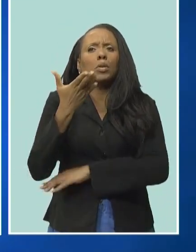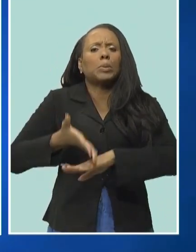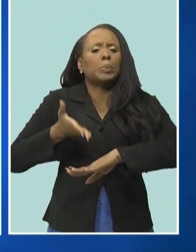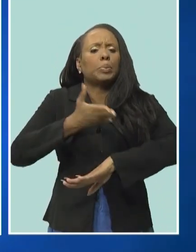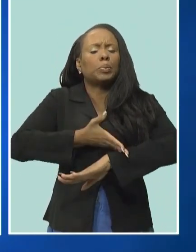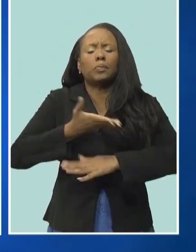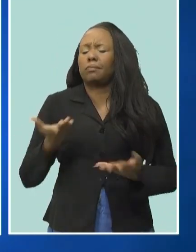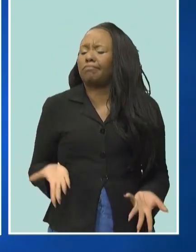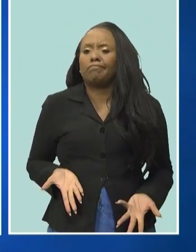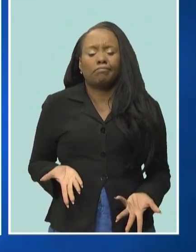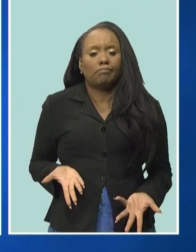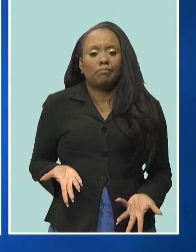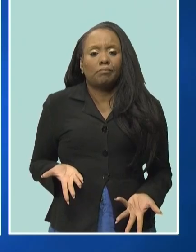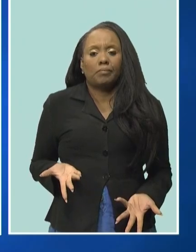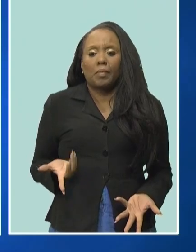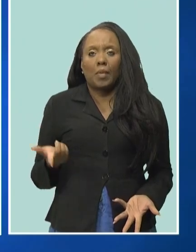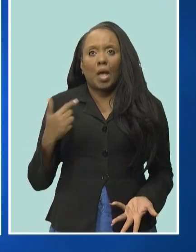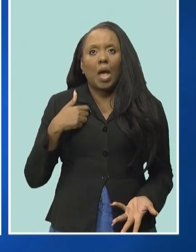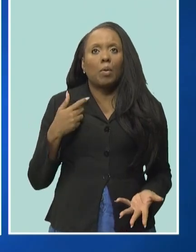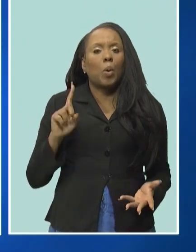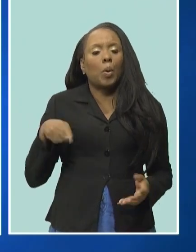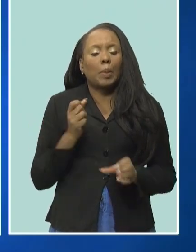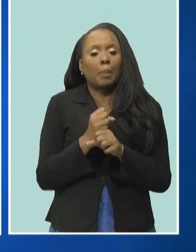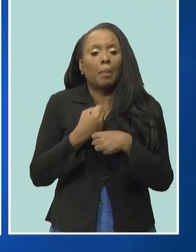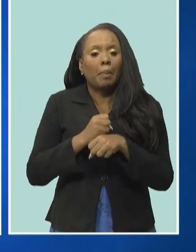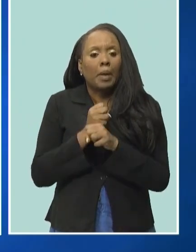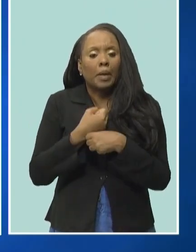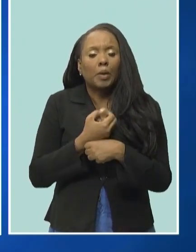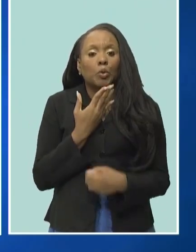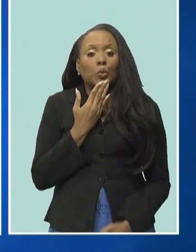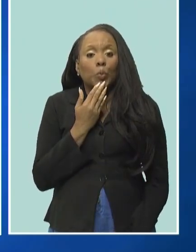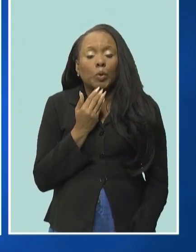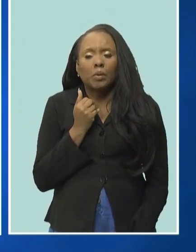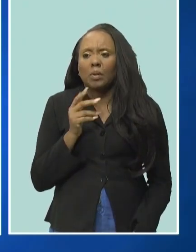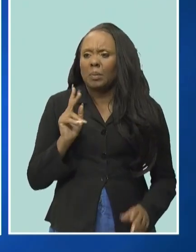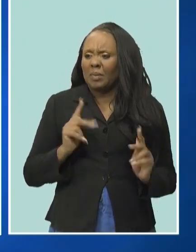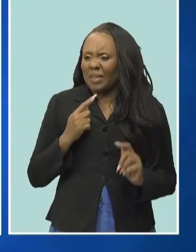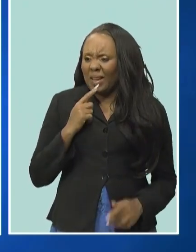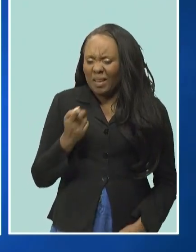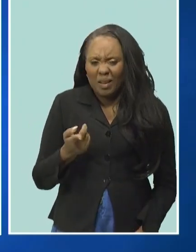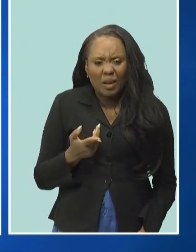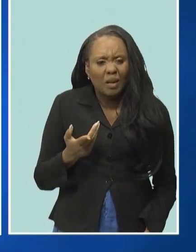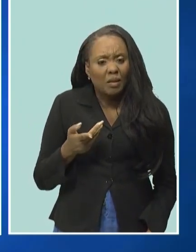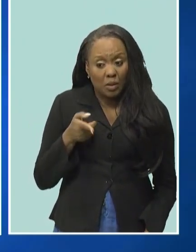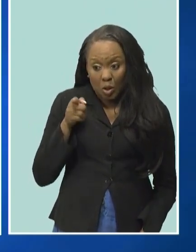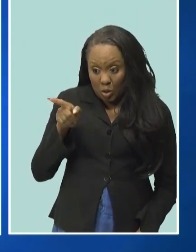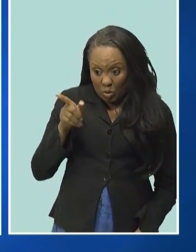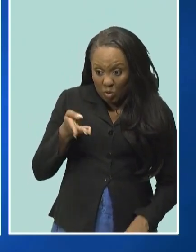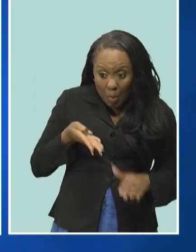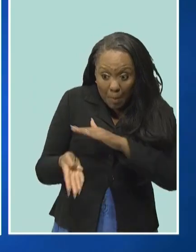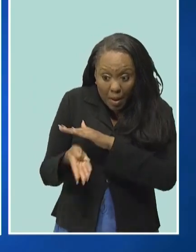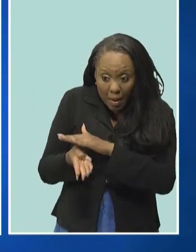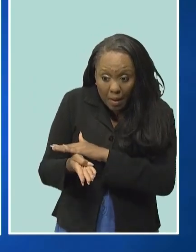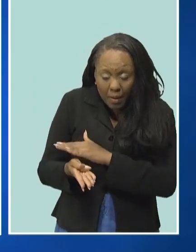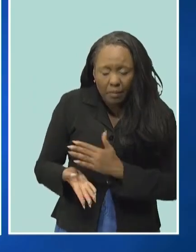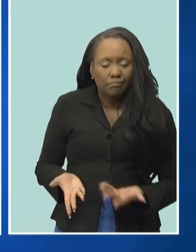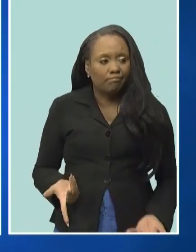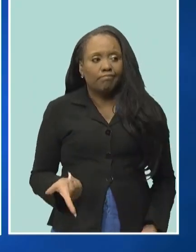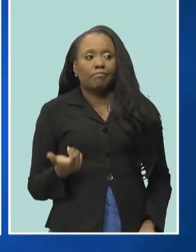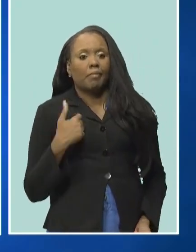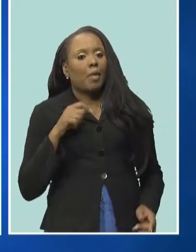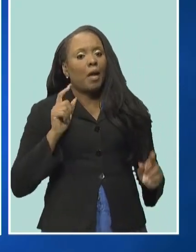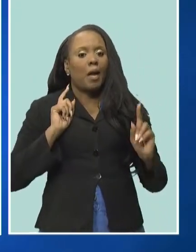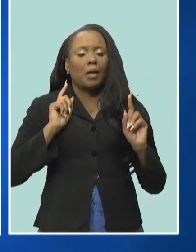just doing the confectionery, and people was like, oh, you're not getting into baking? So then I ended up going to do a